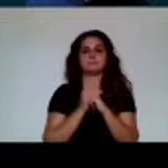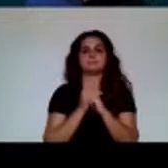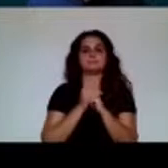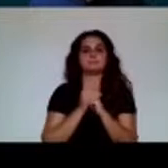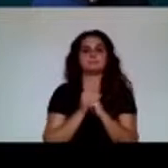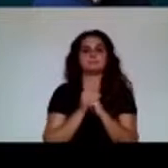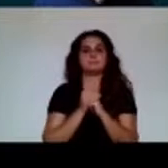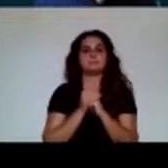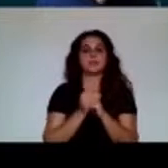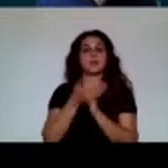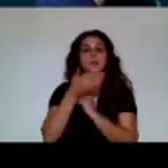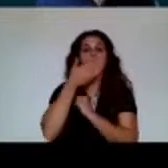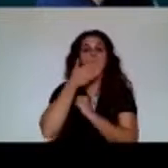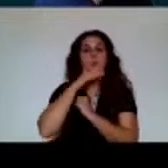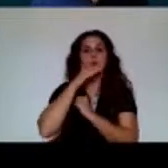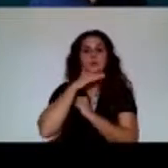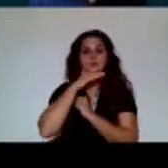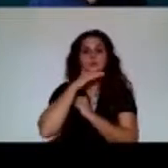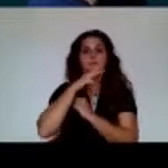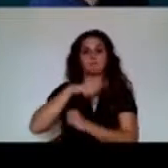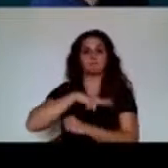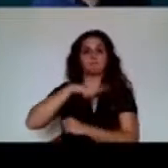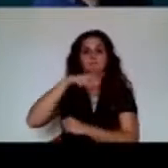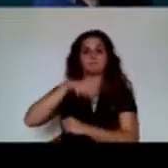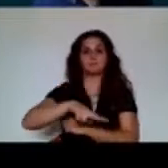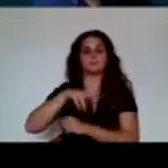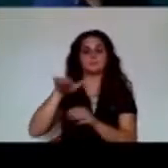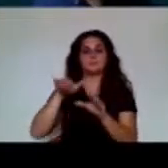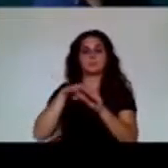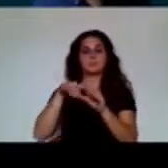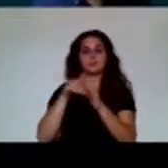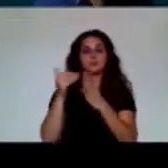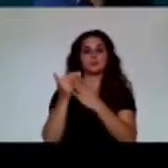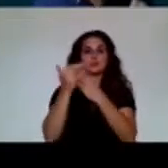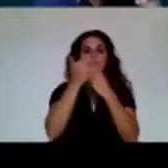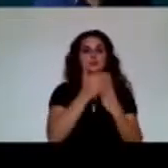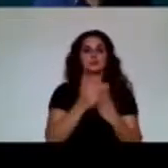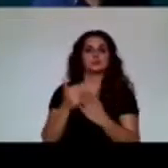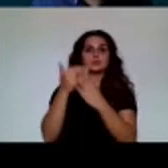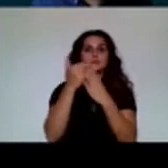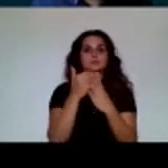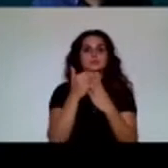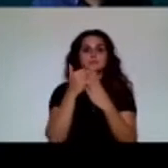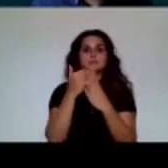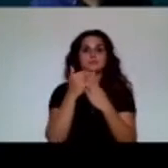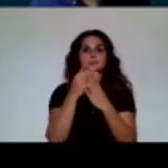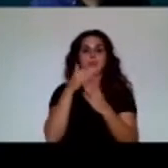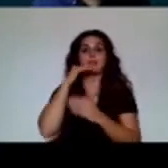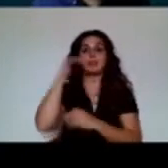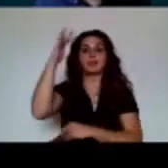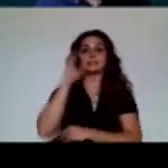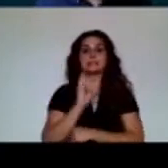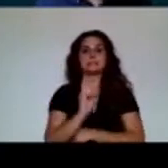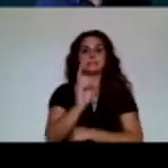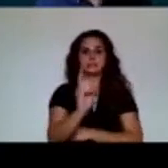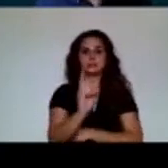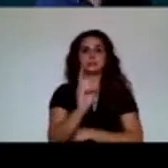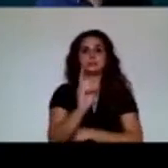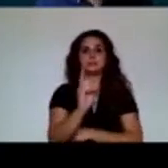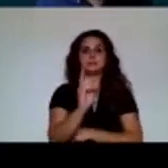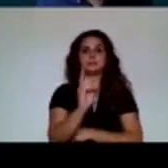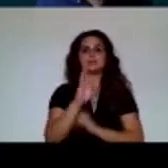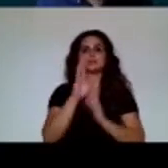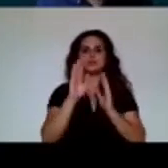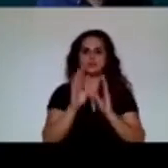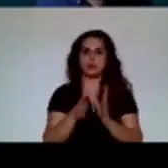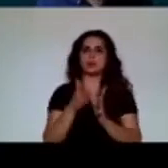the white Portuguese participants in our study are, at the age of 6, they are already